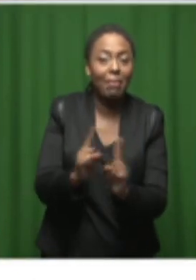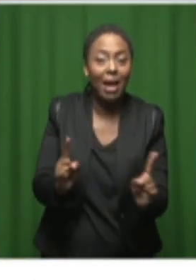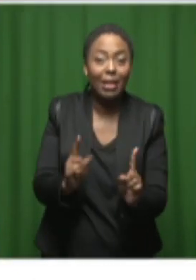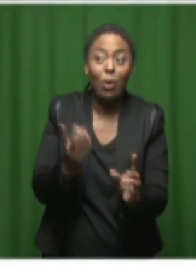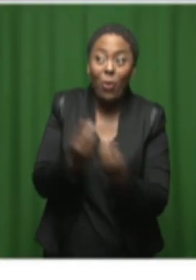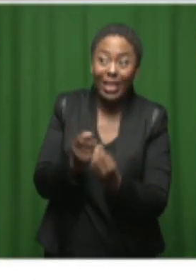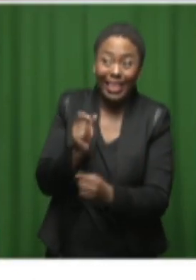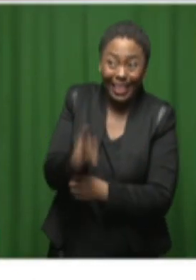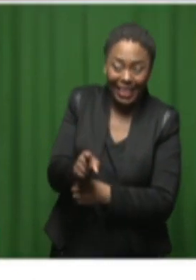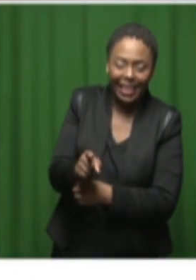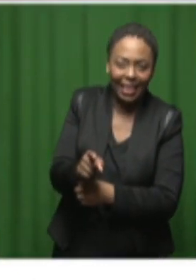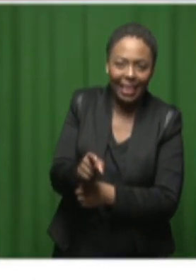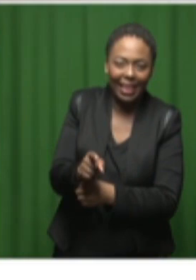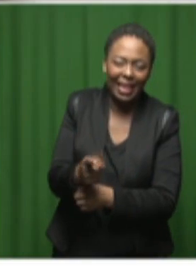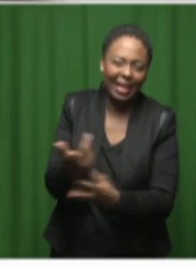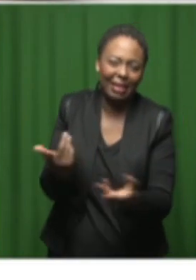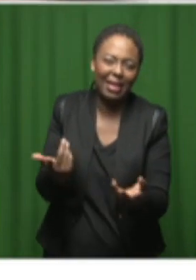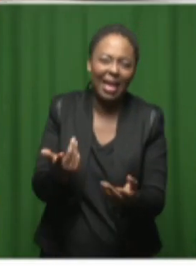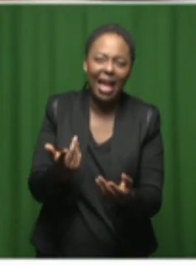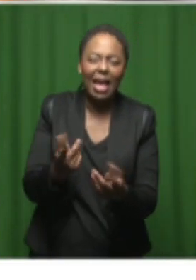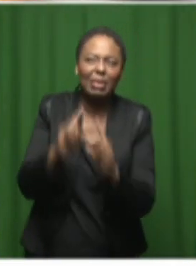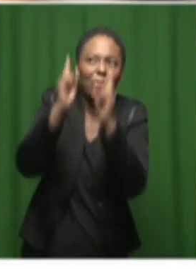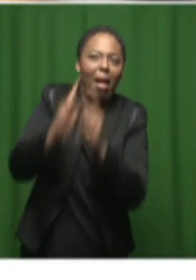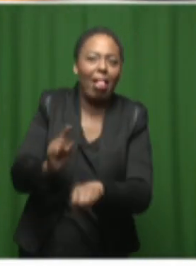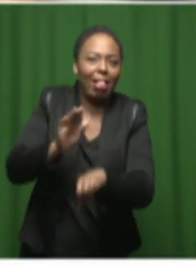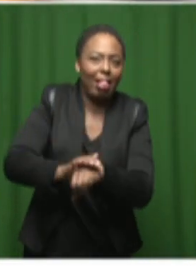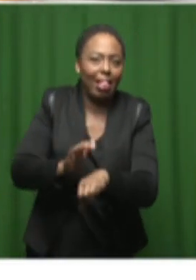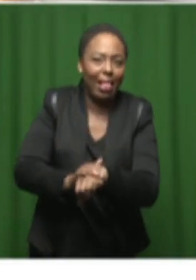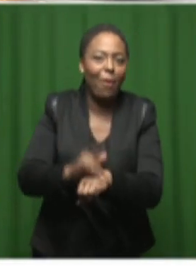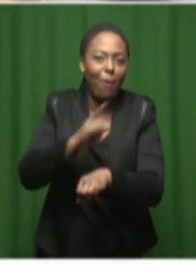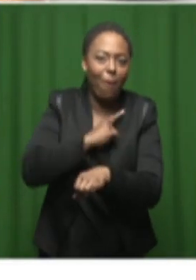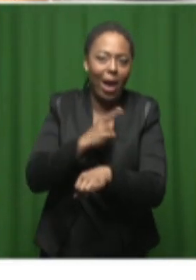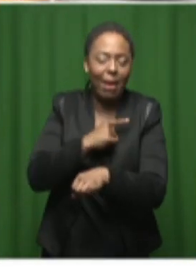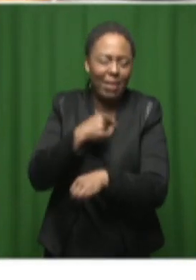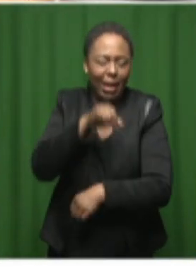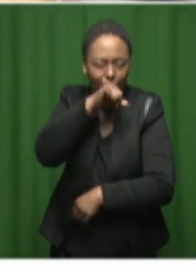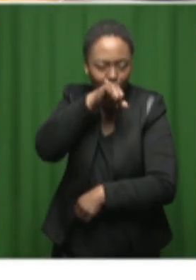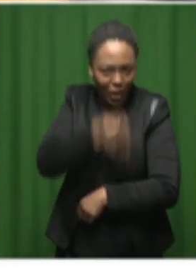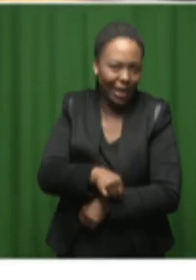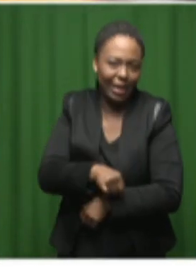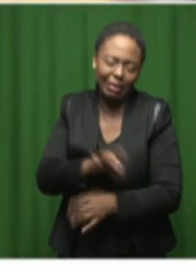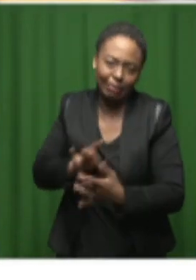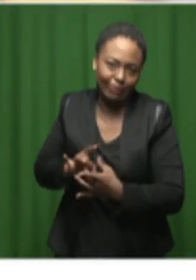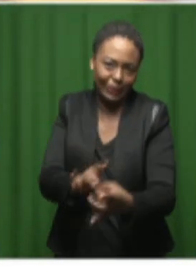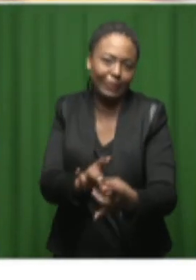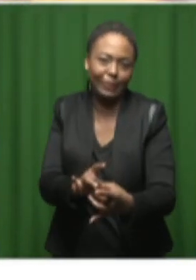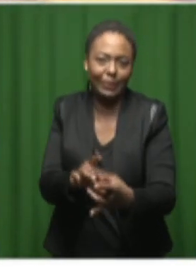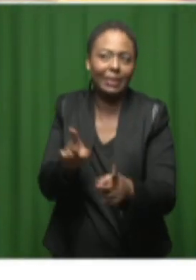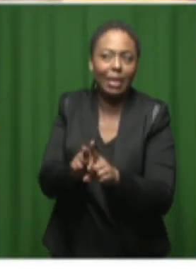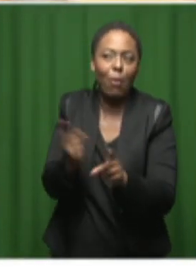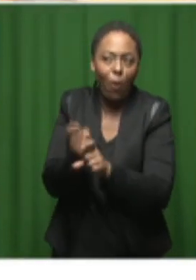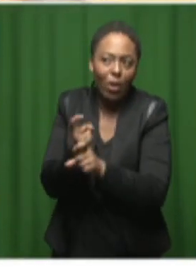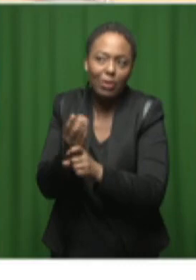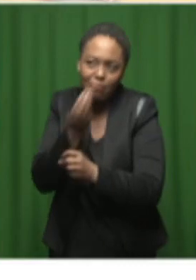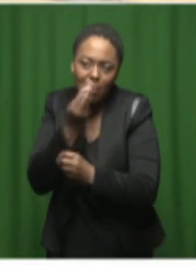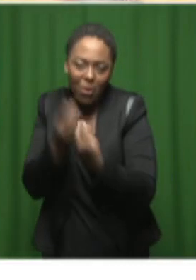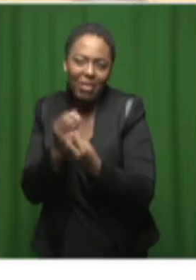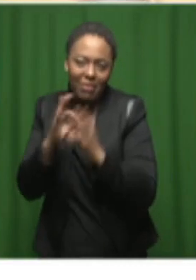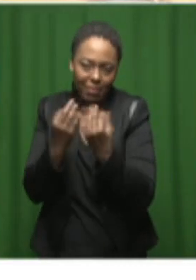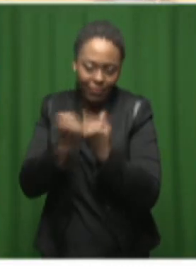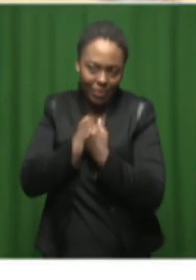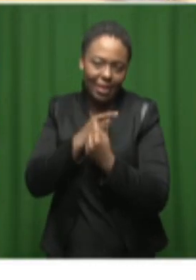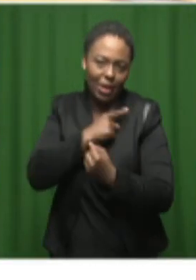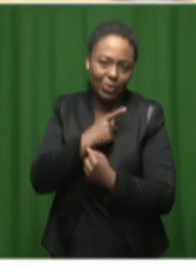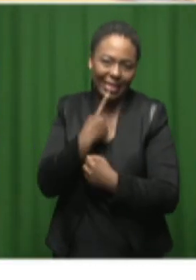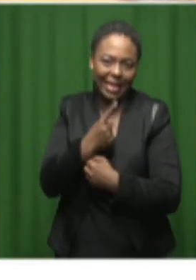And I believe you. a nostalgic moment because it's something that's very dear to me that I share with my family. So that's why I say it's a